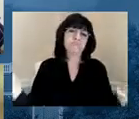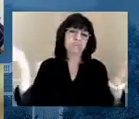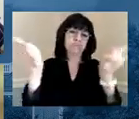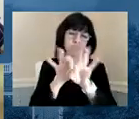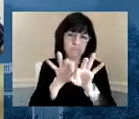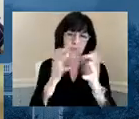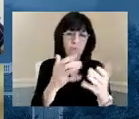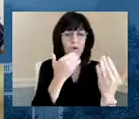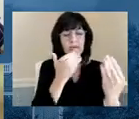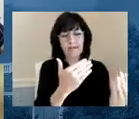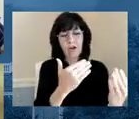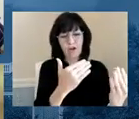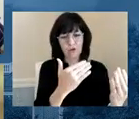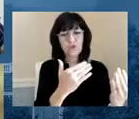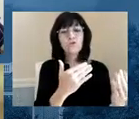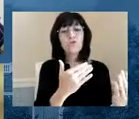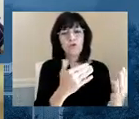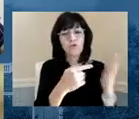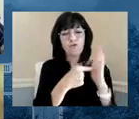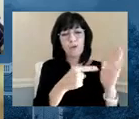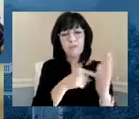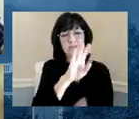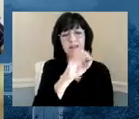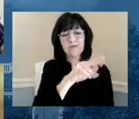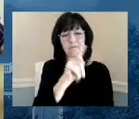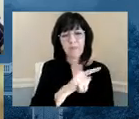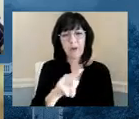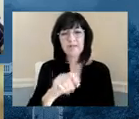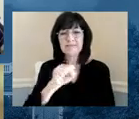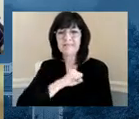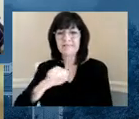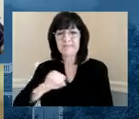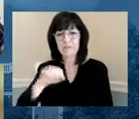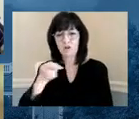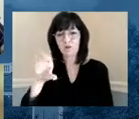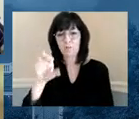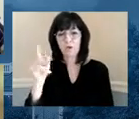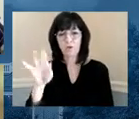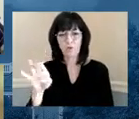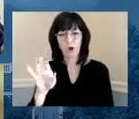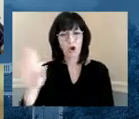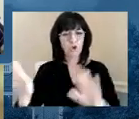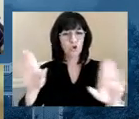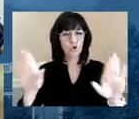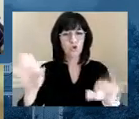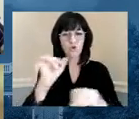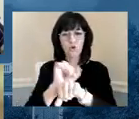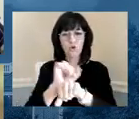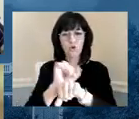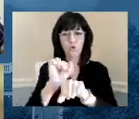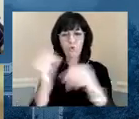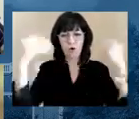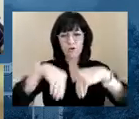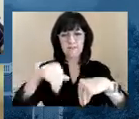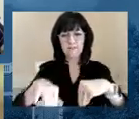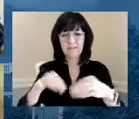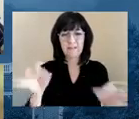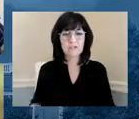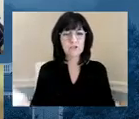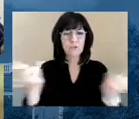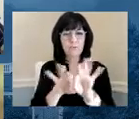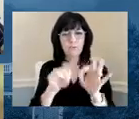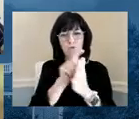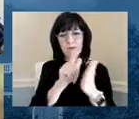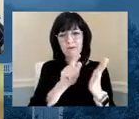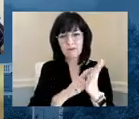and Senator McBride for their work on this important legislation. It's a pleasure to be here today representing all of our hospitals as you'll be